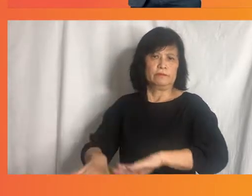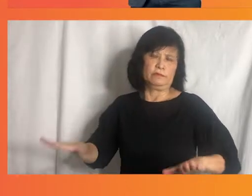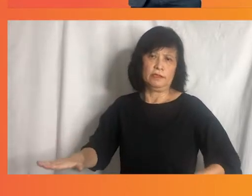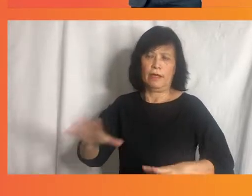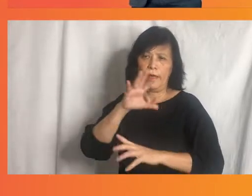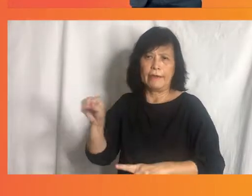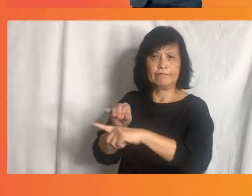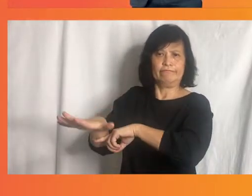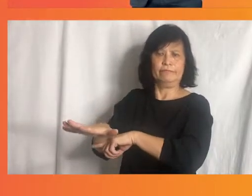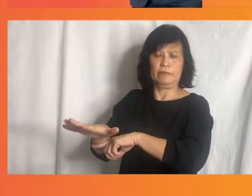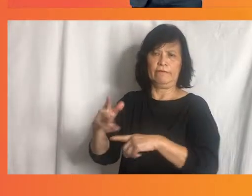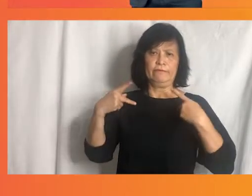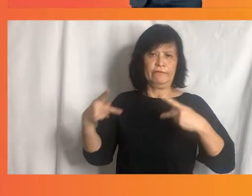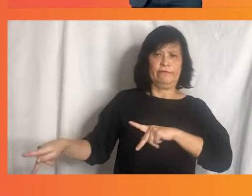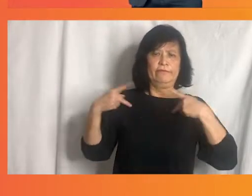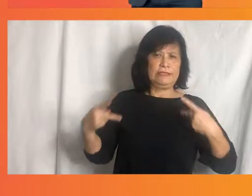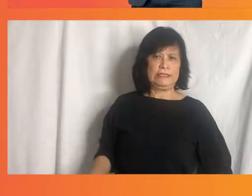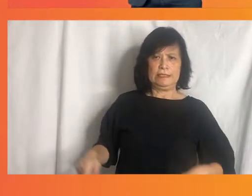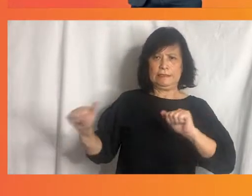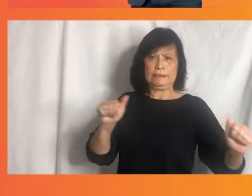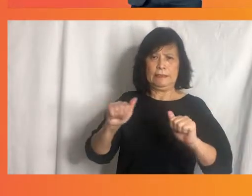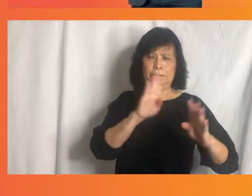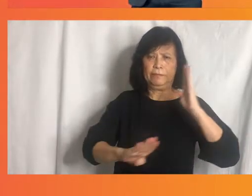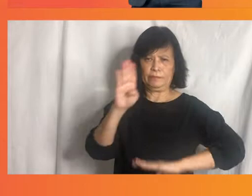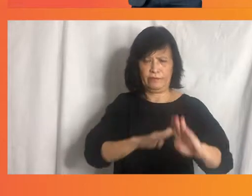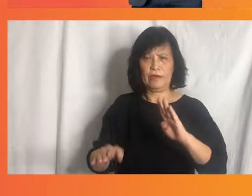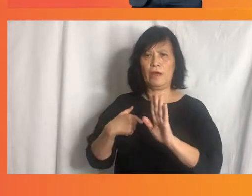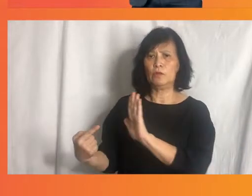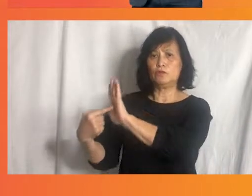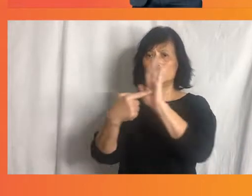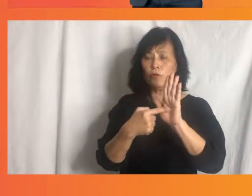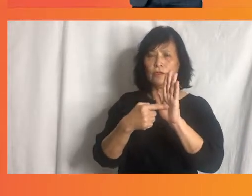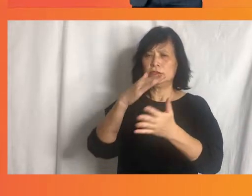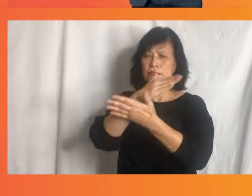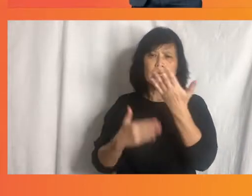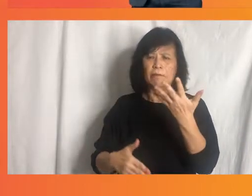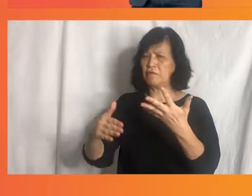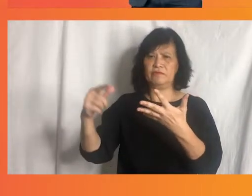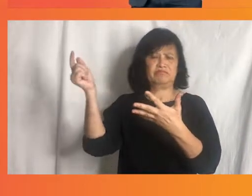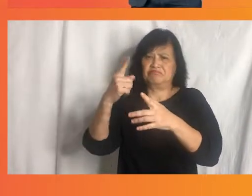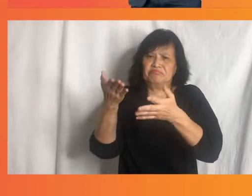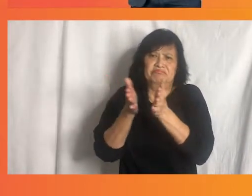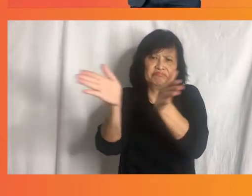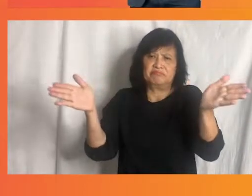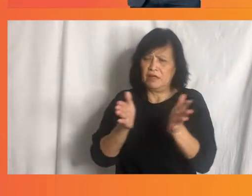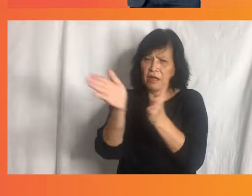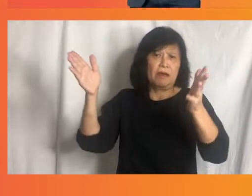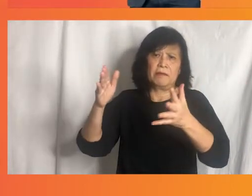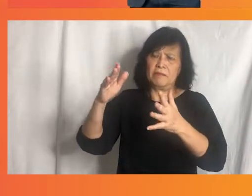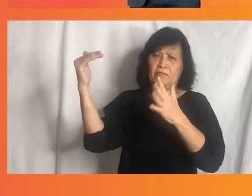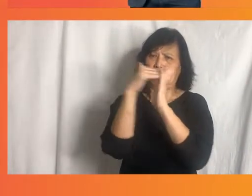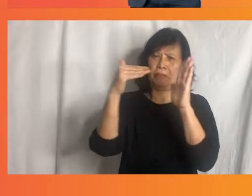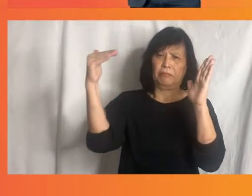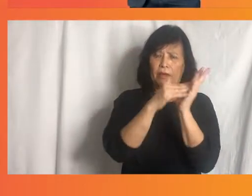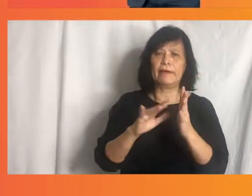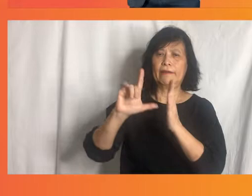physical activity behavior. I will highlight some of the common barriers to physical activity and later on use a case study to